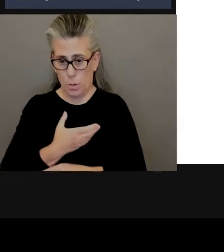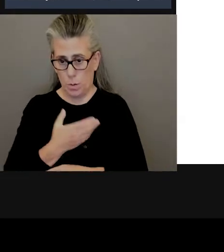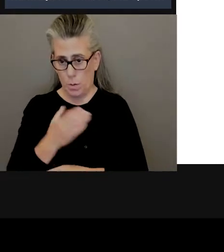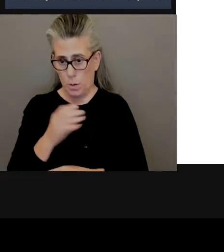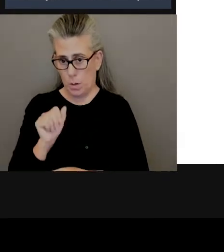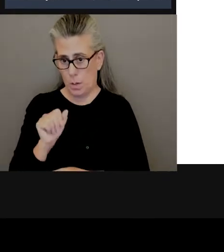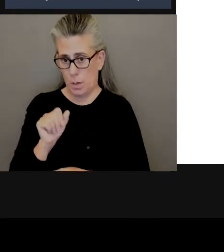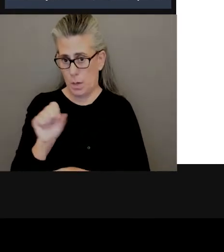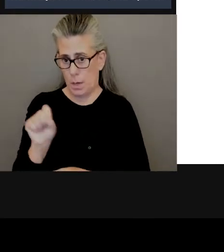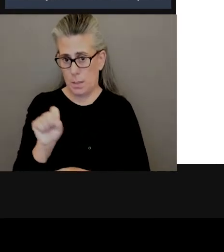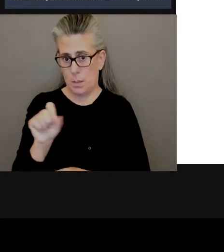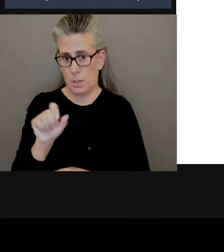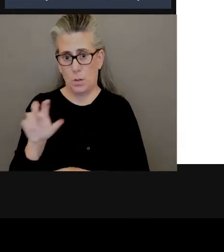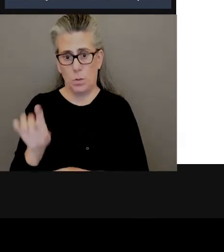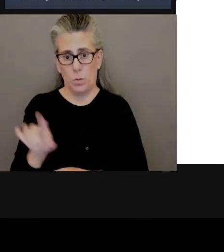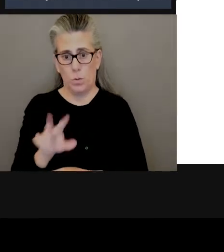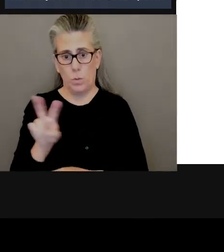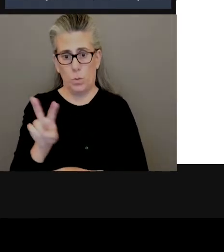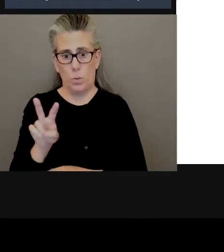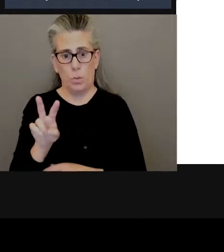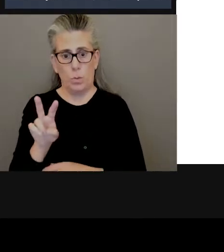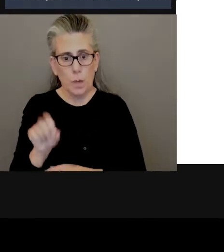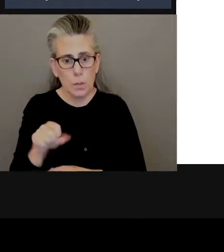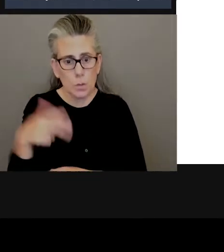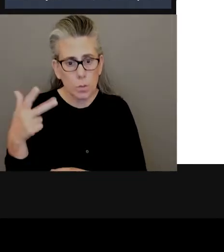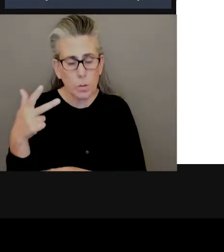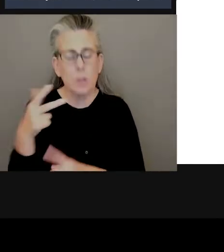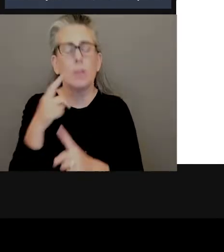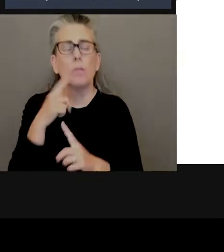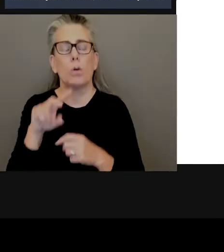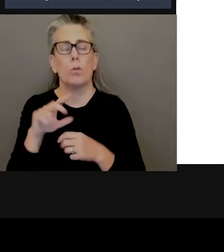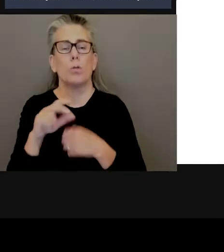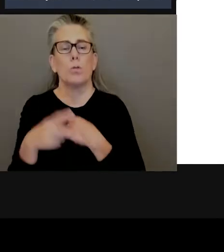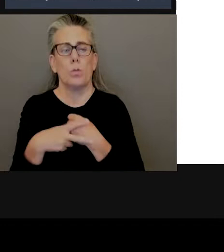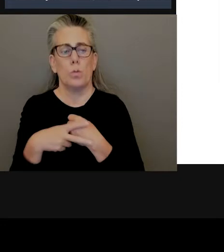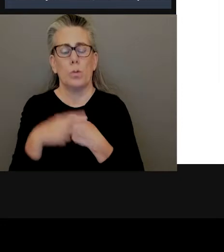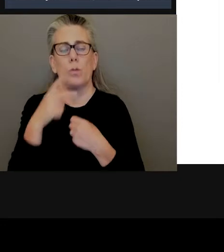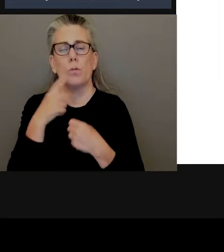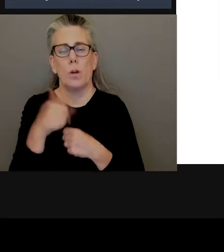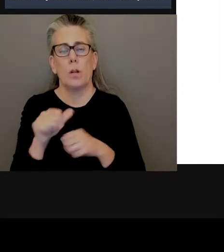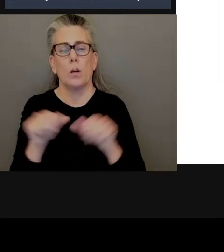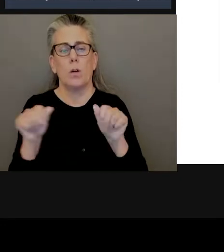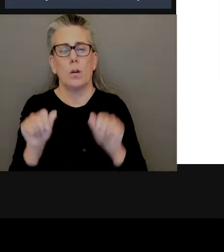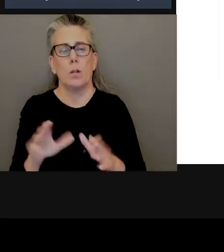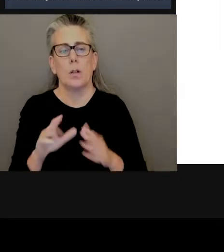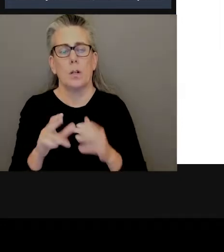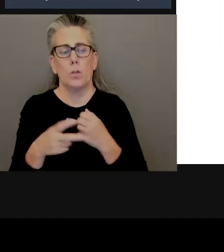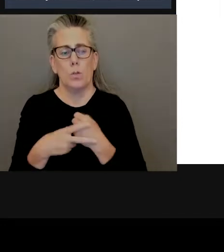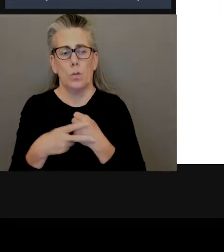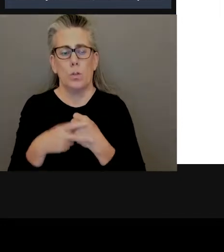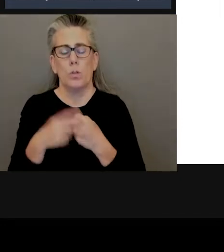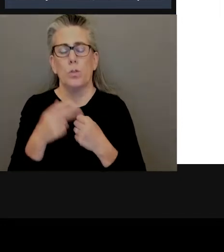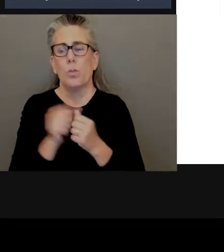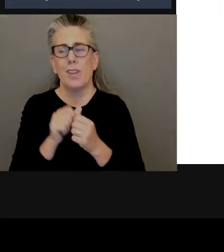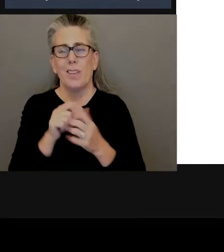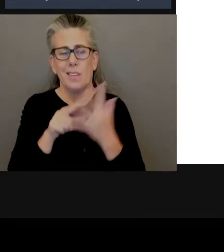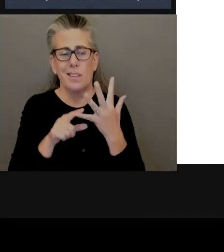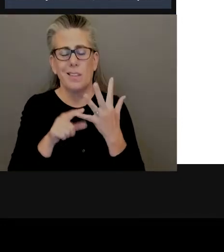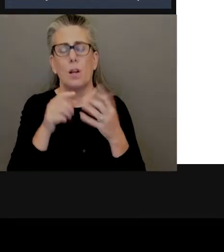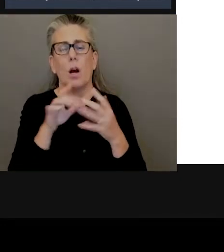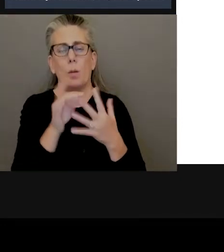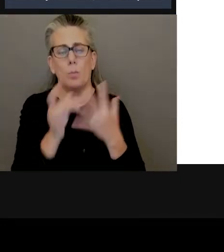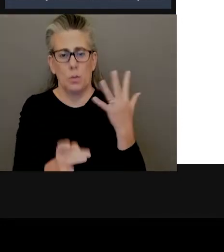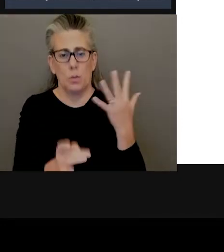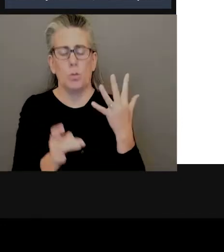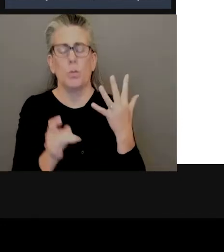simple storage service, for easy-to-use pipeline artifact store. Now with these integrations, you are basically able to combine